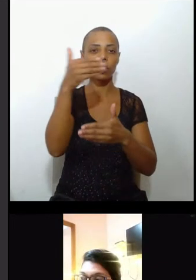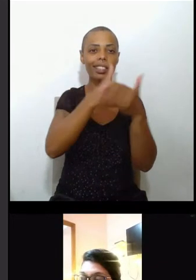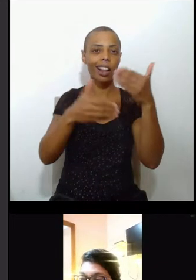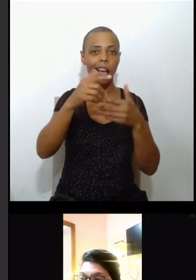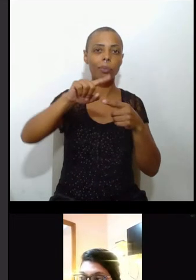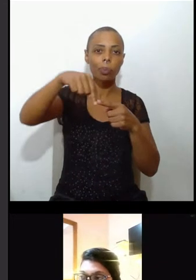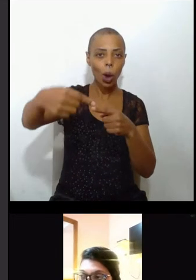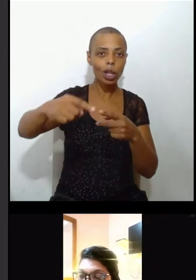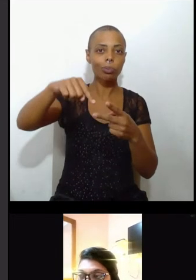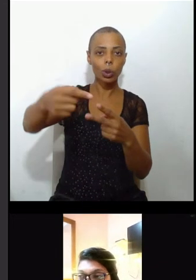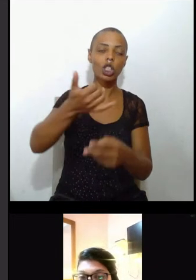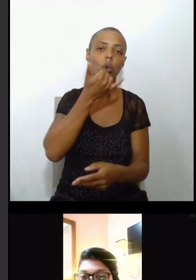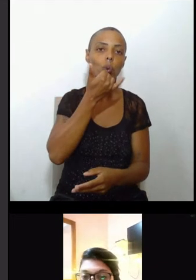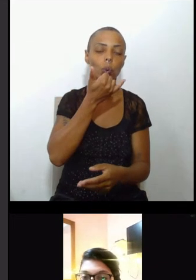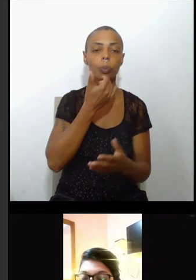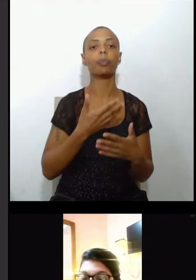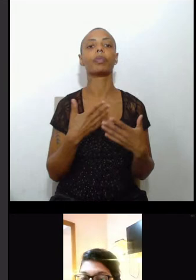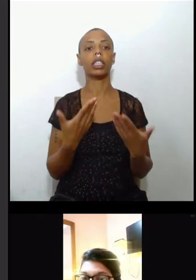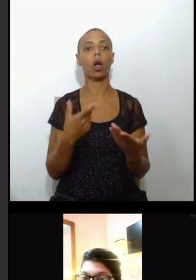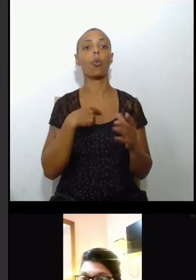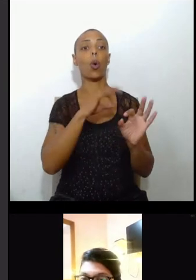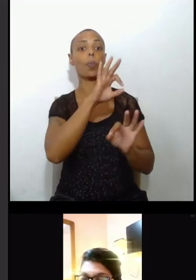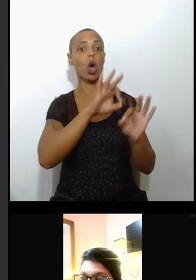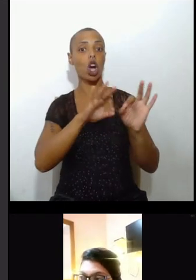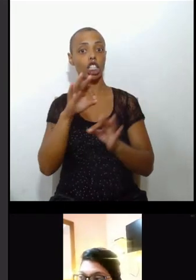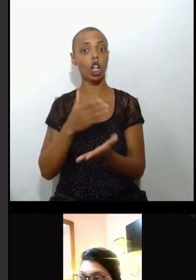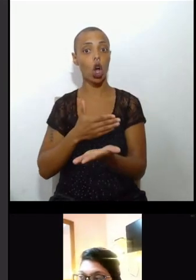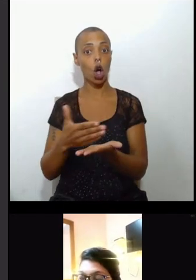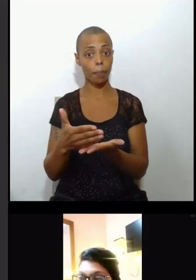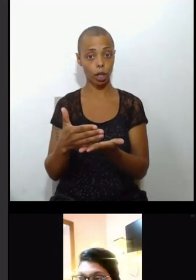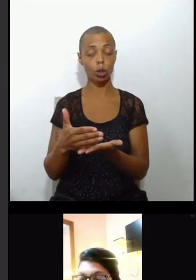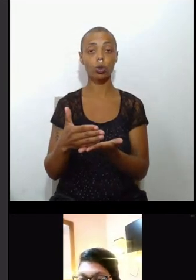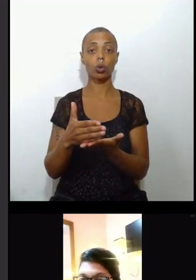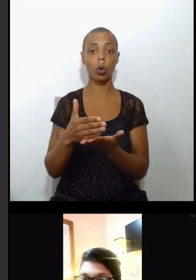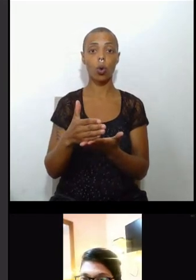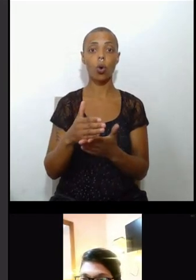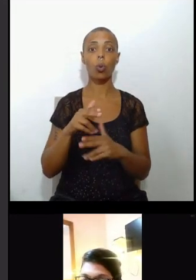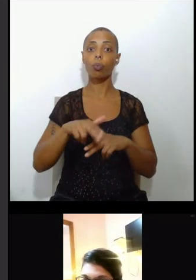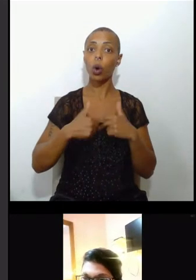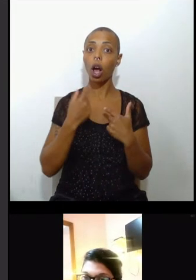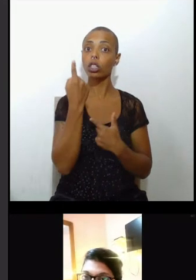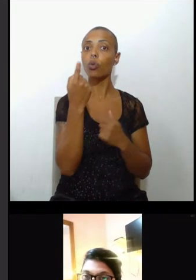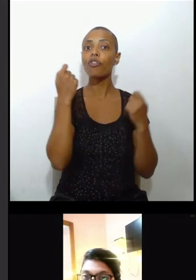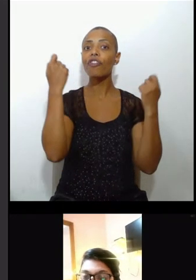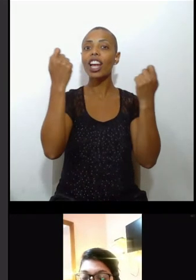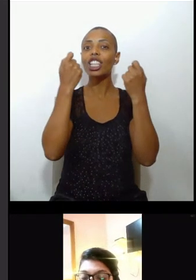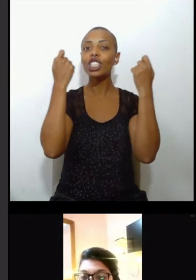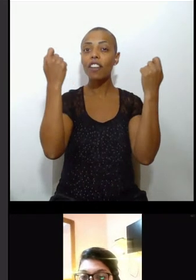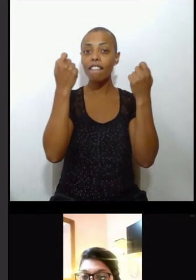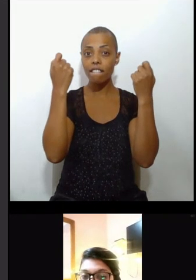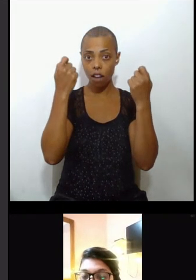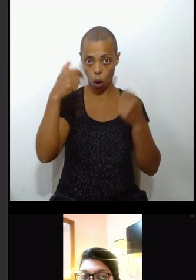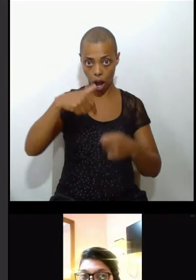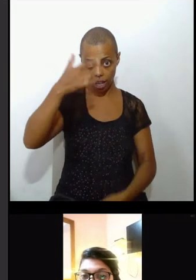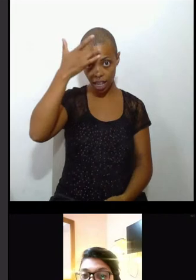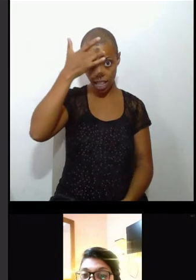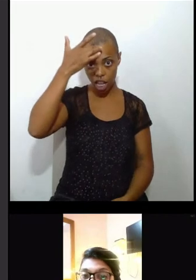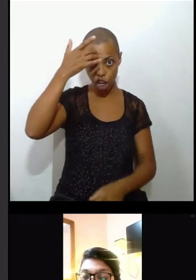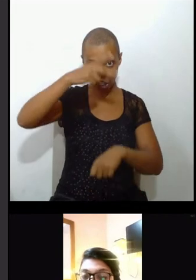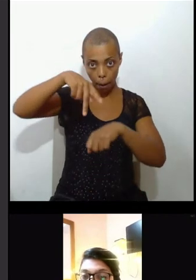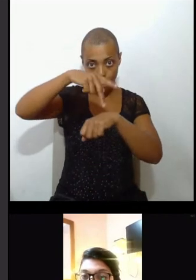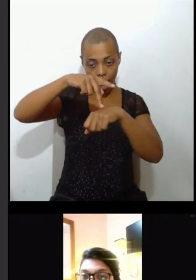started because there is a festival here in South India which is called the kutandavar festival and